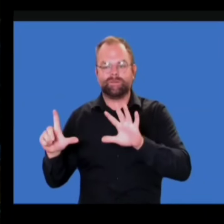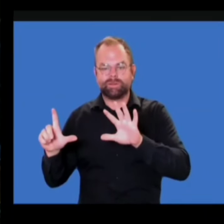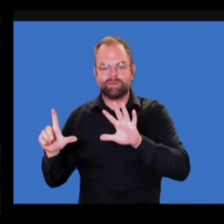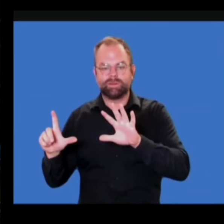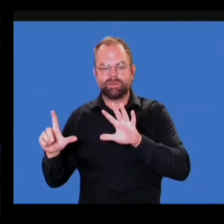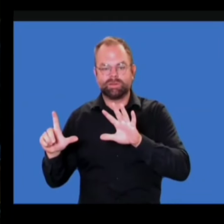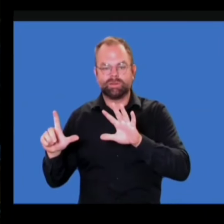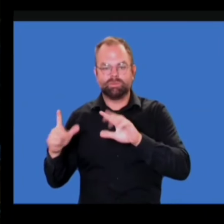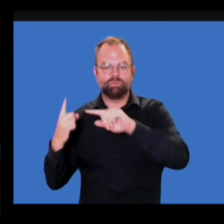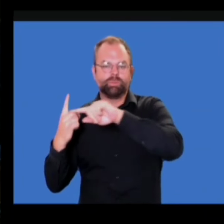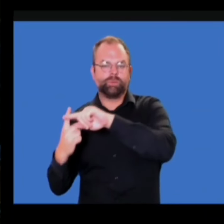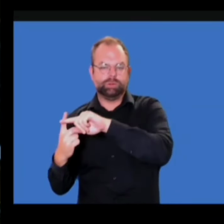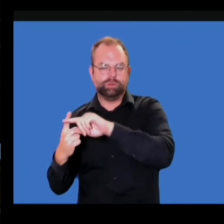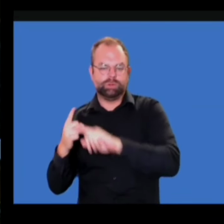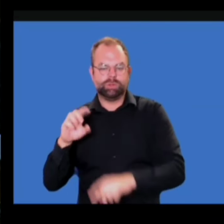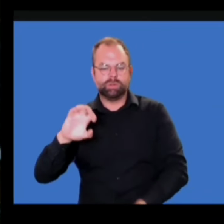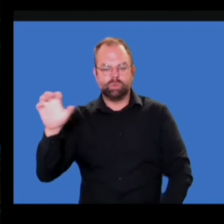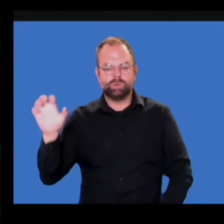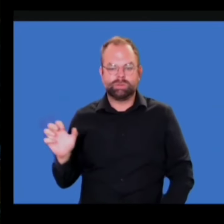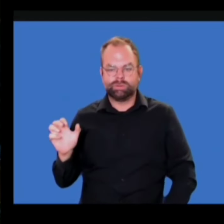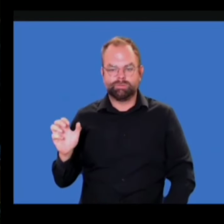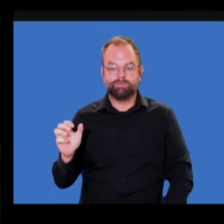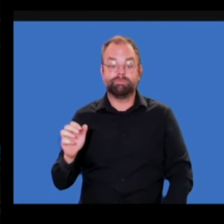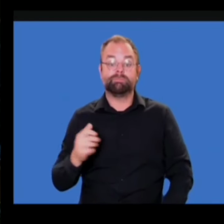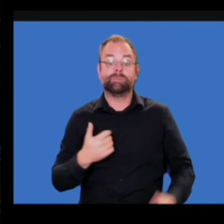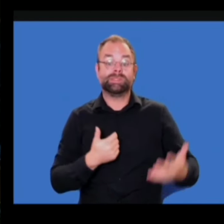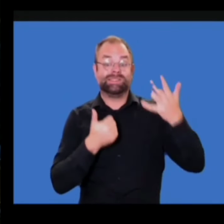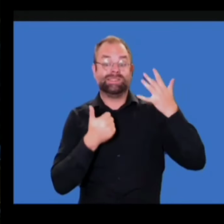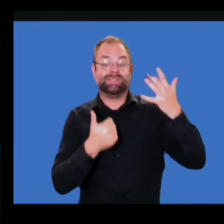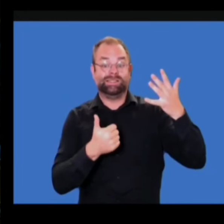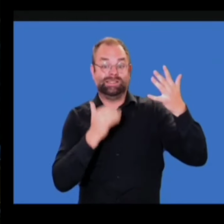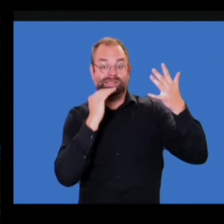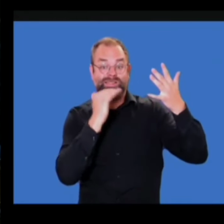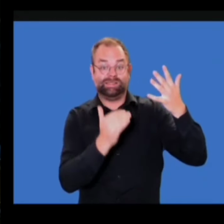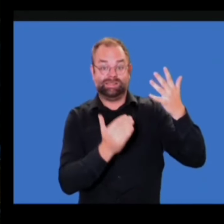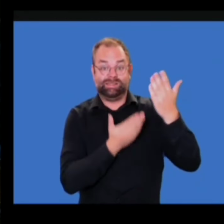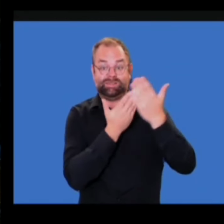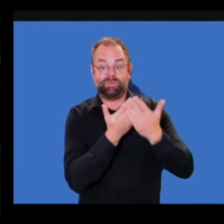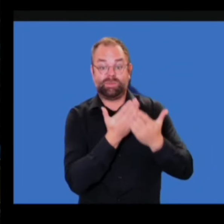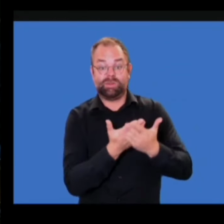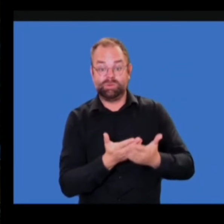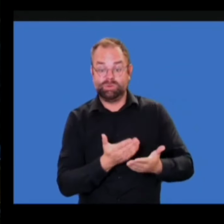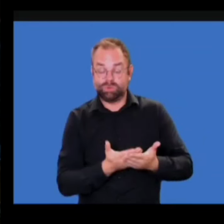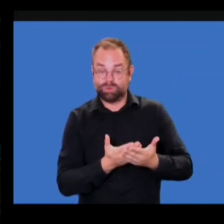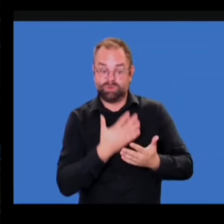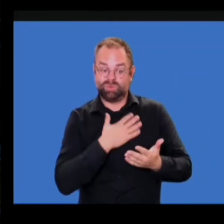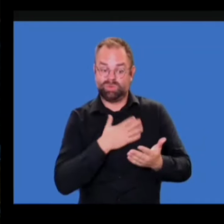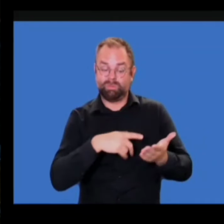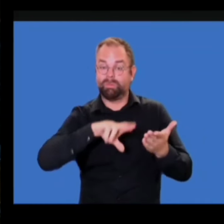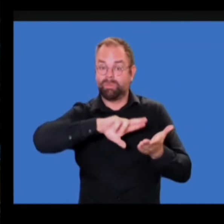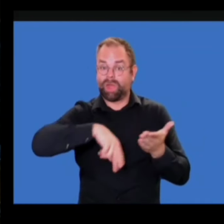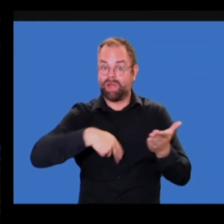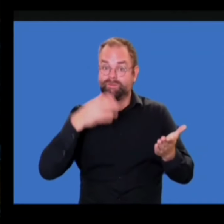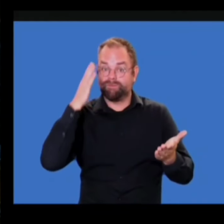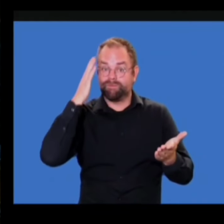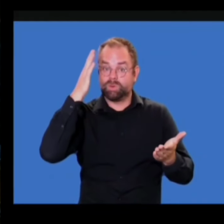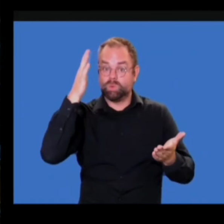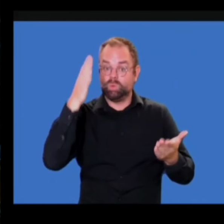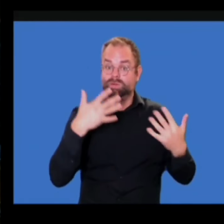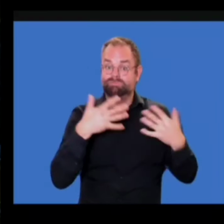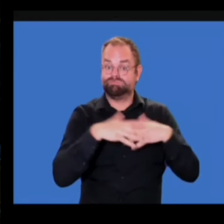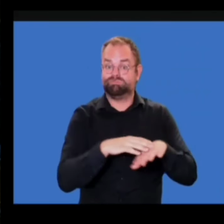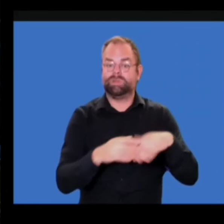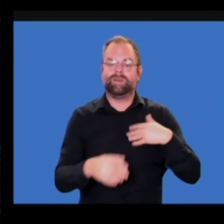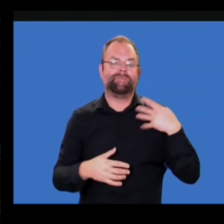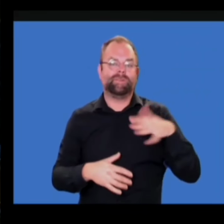to the 6 recommendations on global governance reform, in particular the Security Council for equitable